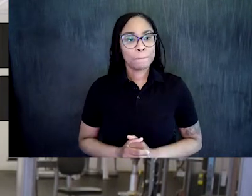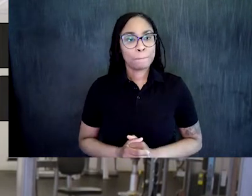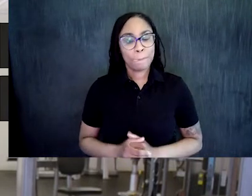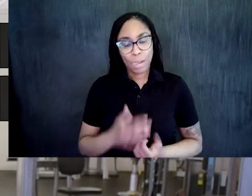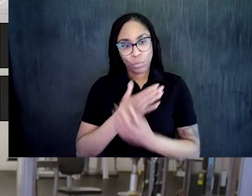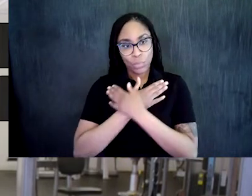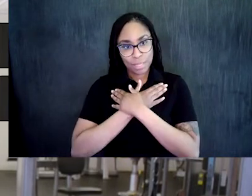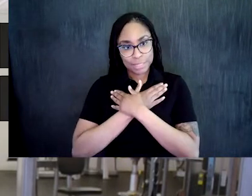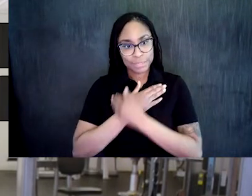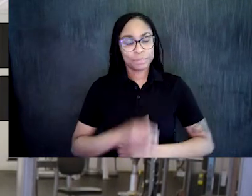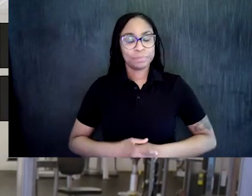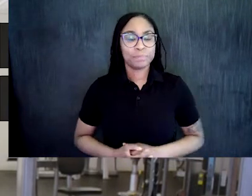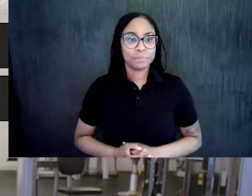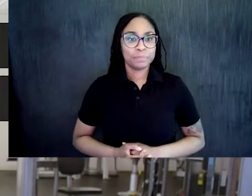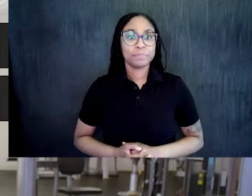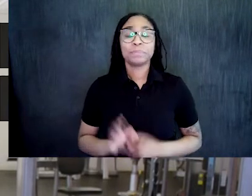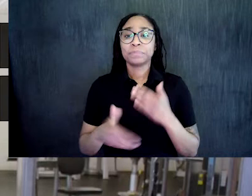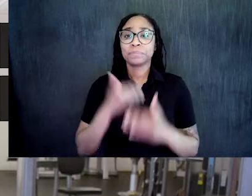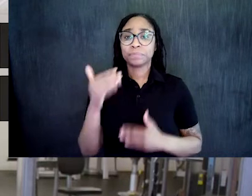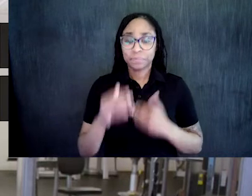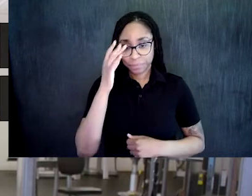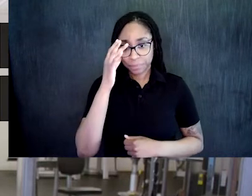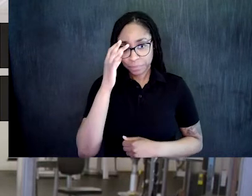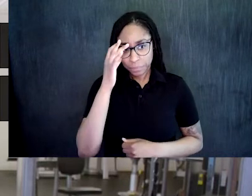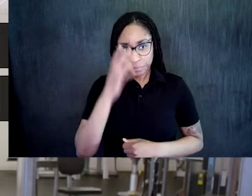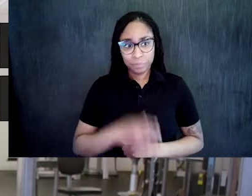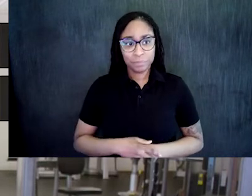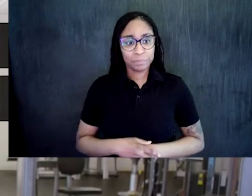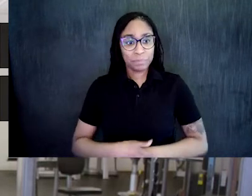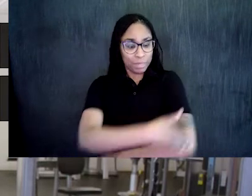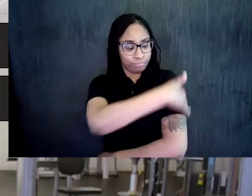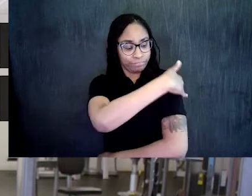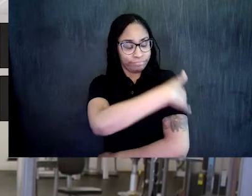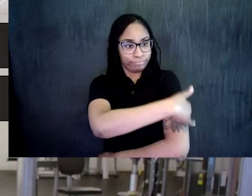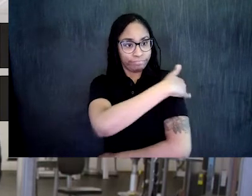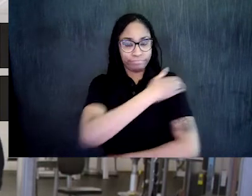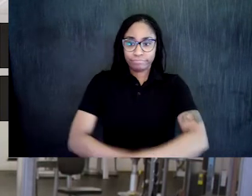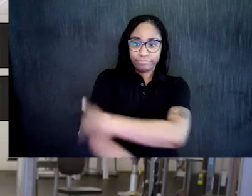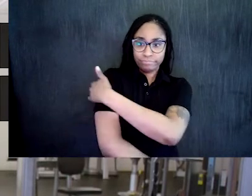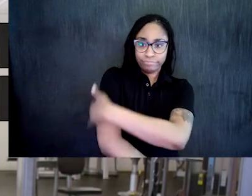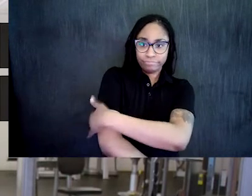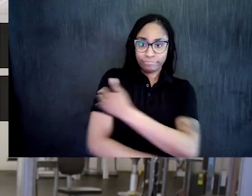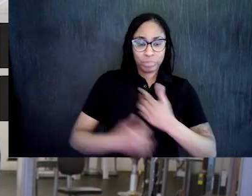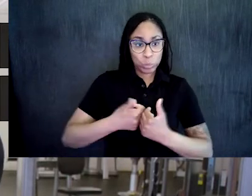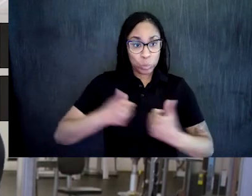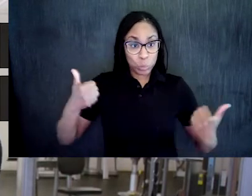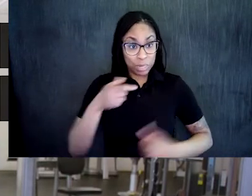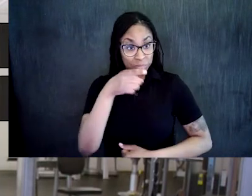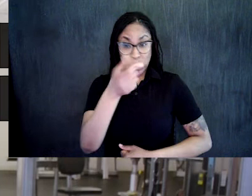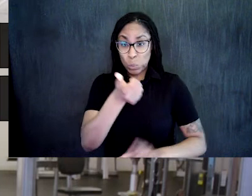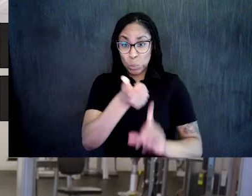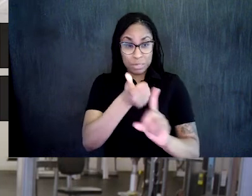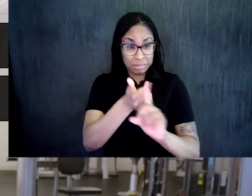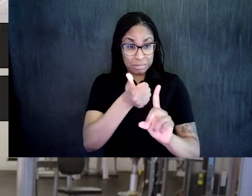2, and 1. Good, we're going to turn that arm and then we're going to switch over to the other side. So same thing, we're going to take this